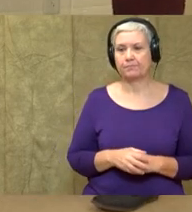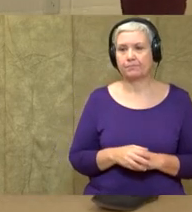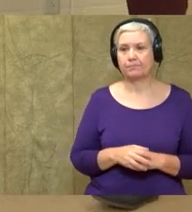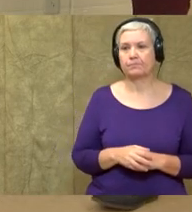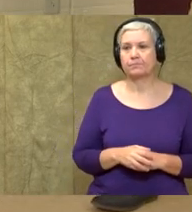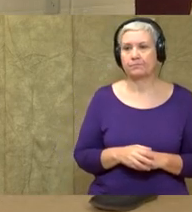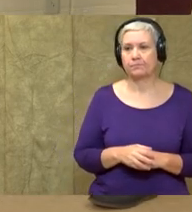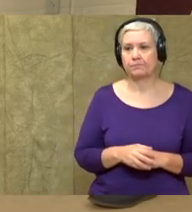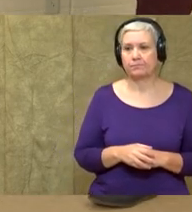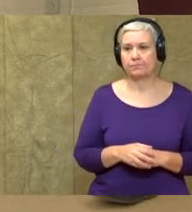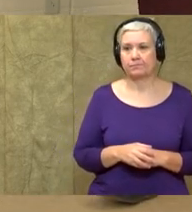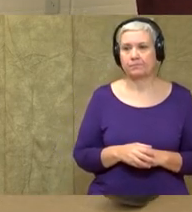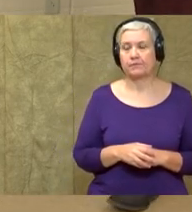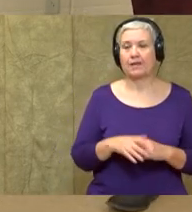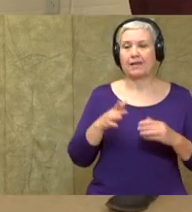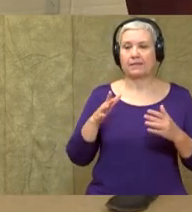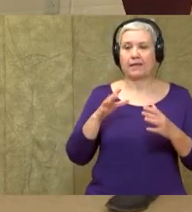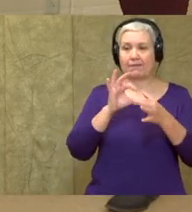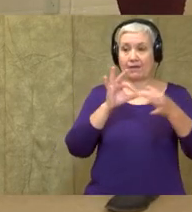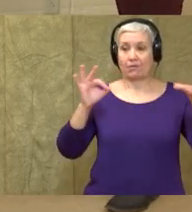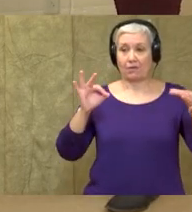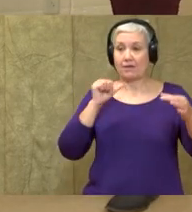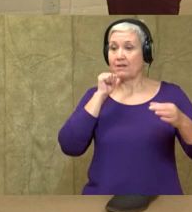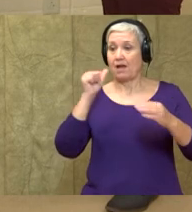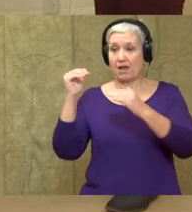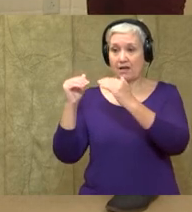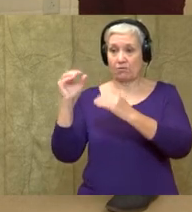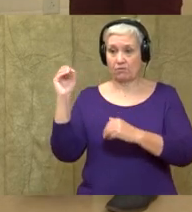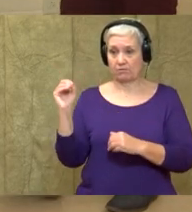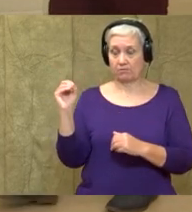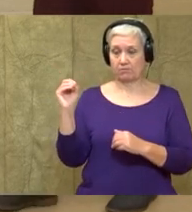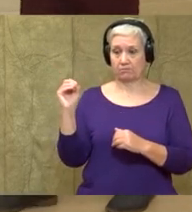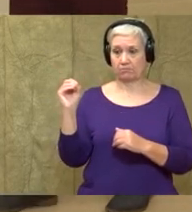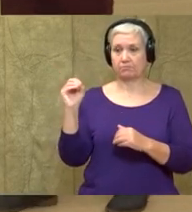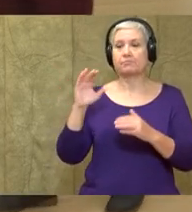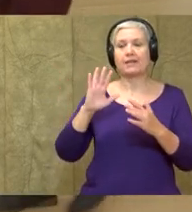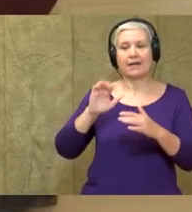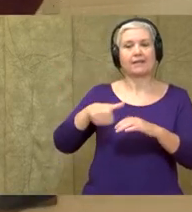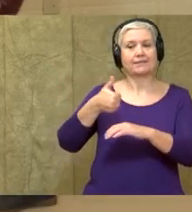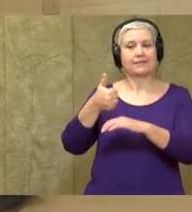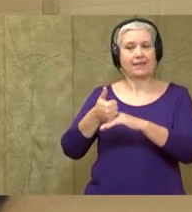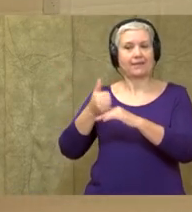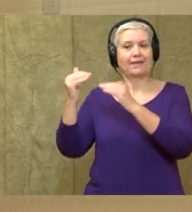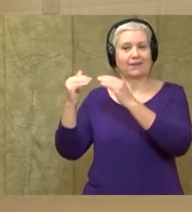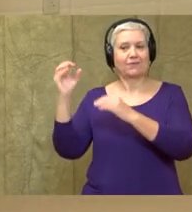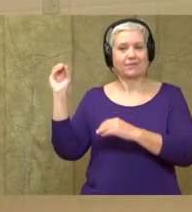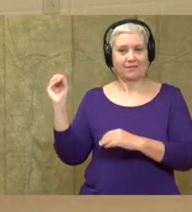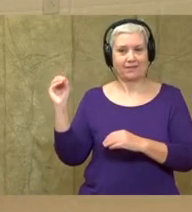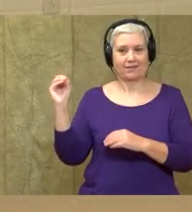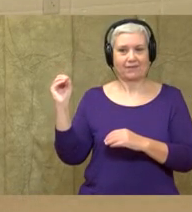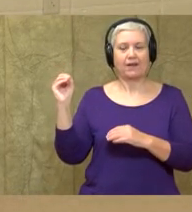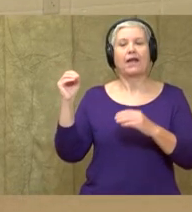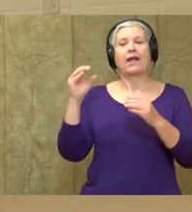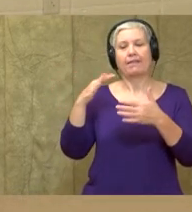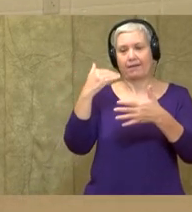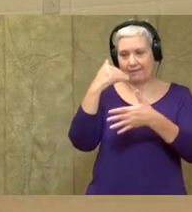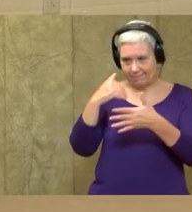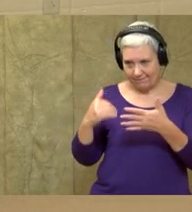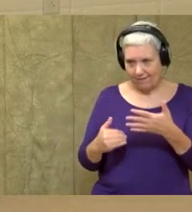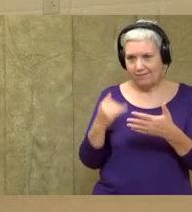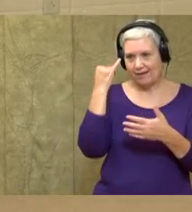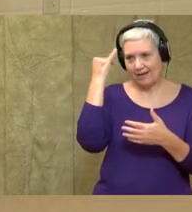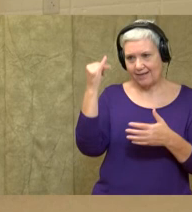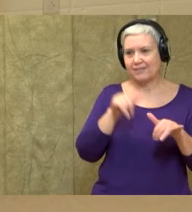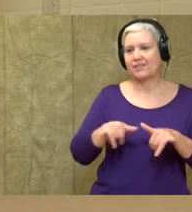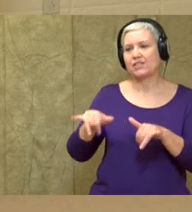form equation set not equal to zero, I can set it equal to zero and then follow these ideas in standard